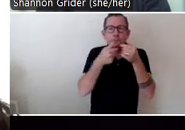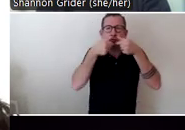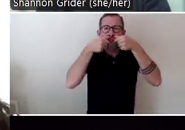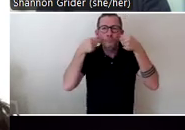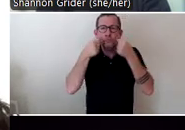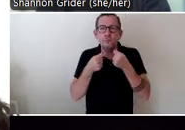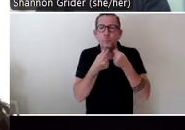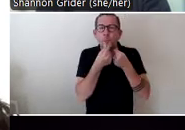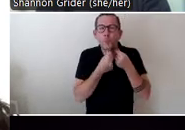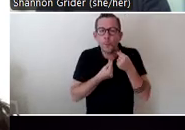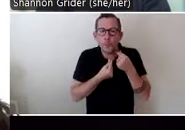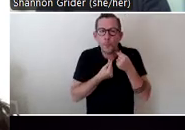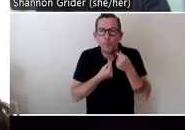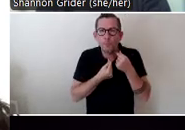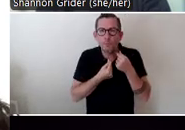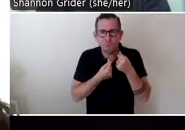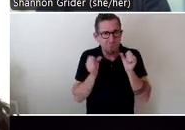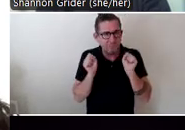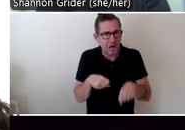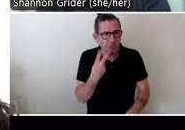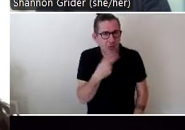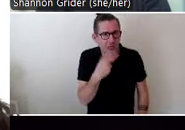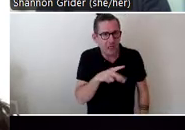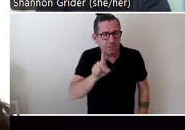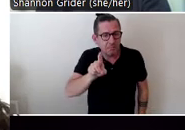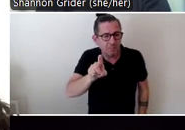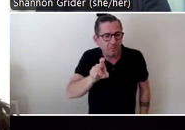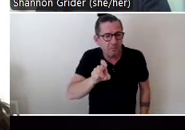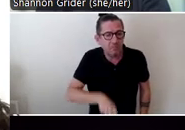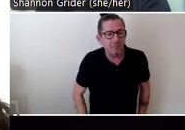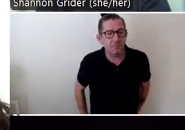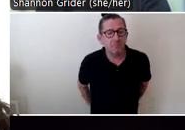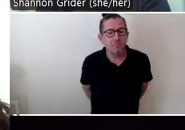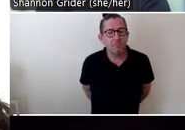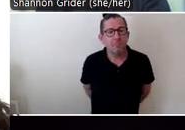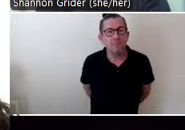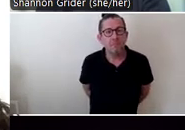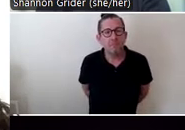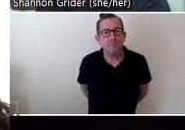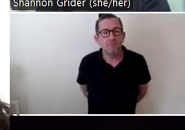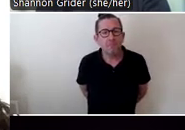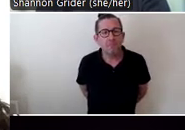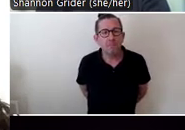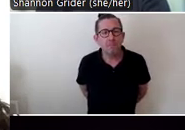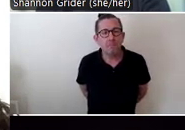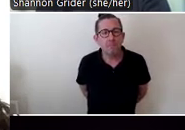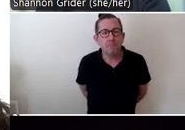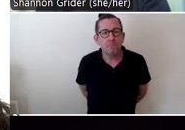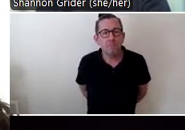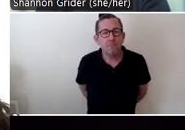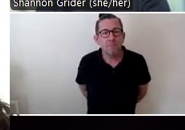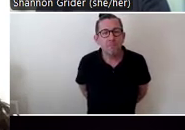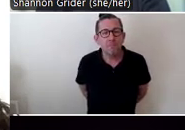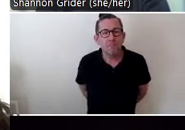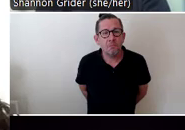So the first image is the upper left with the gray mustache and the little almost goatee. Do you